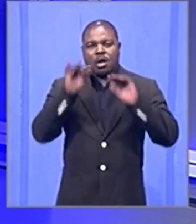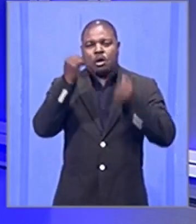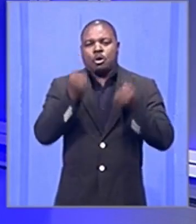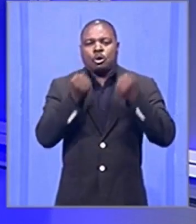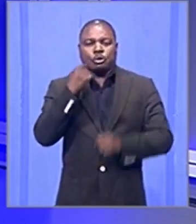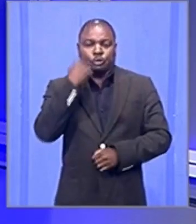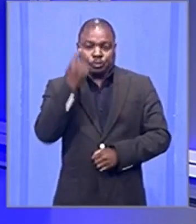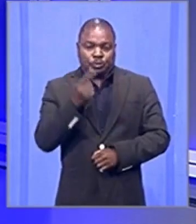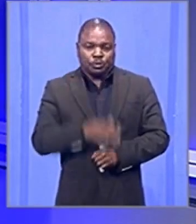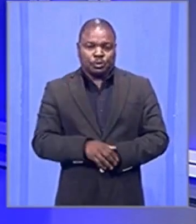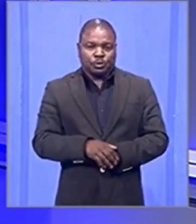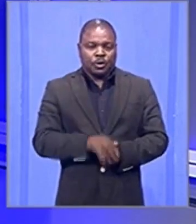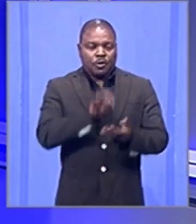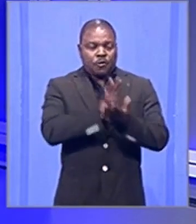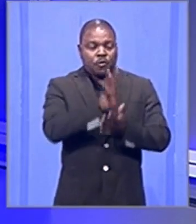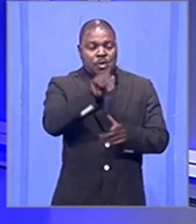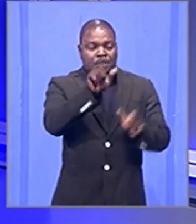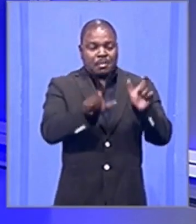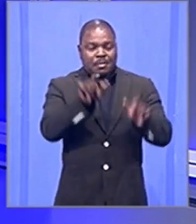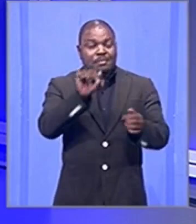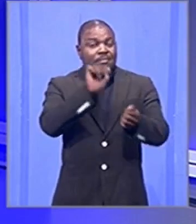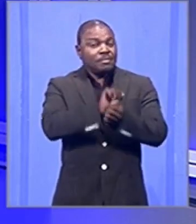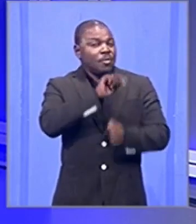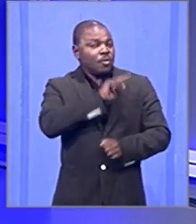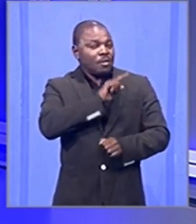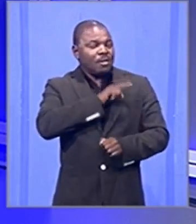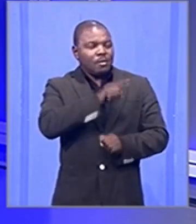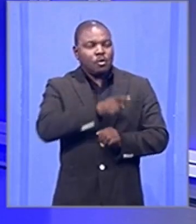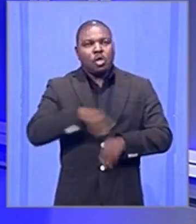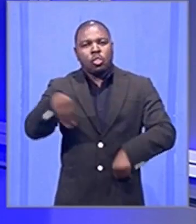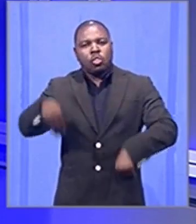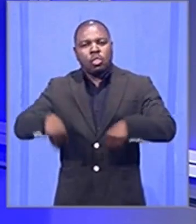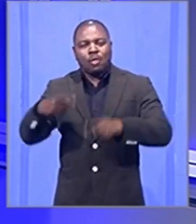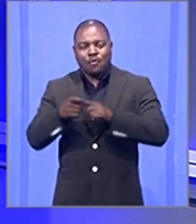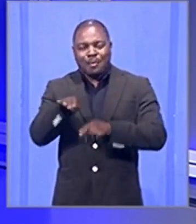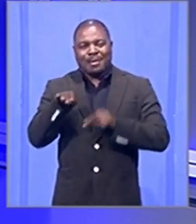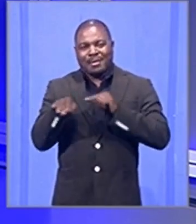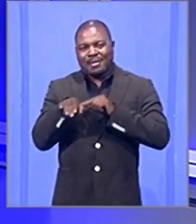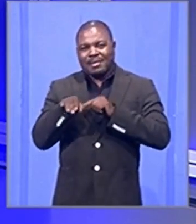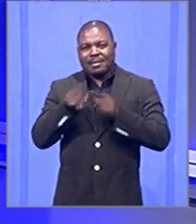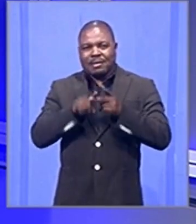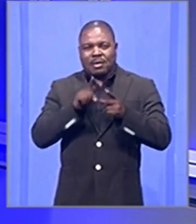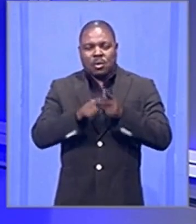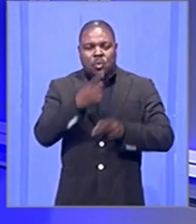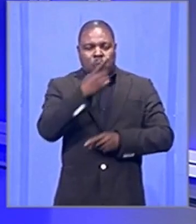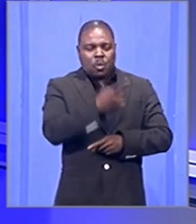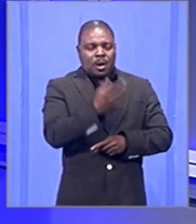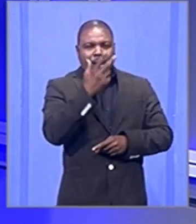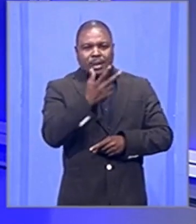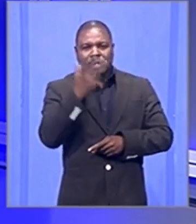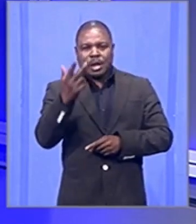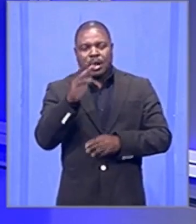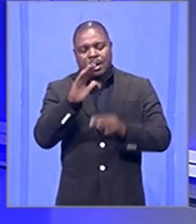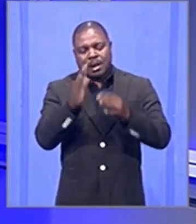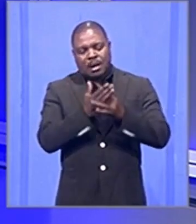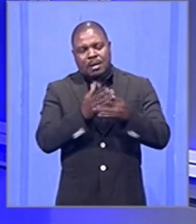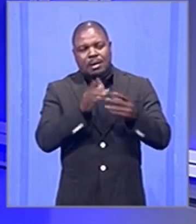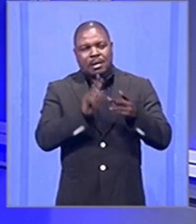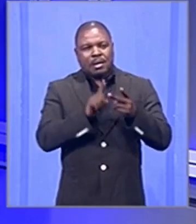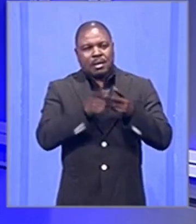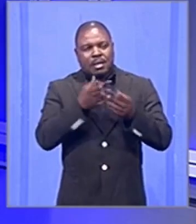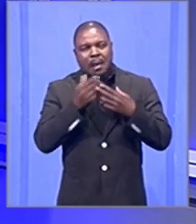Gauteng. Ba qoswa ba 14 ba qoswa ka ho tlatlapa banka ena mme ba tobane le diqoso tse 188 tsa ho fumana le ho